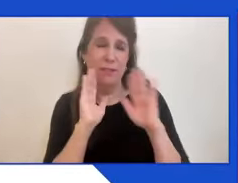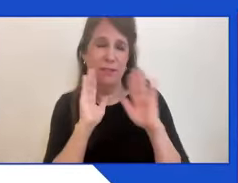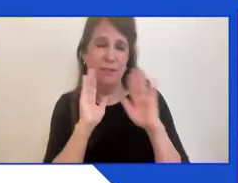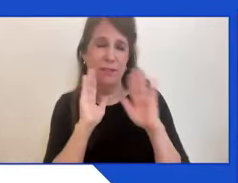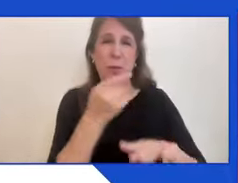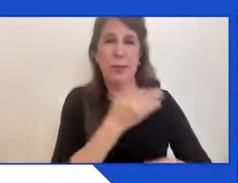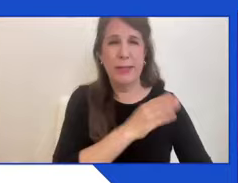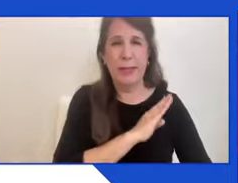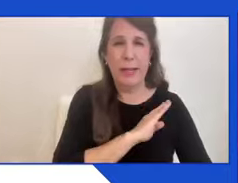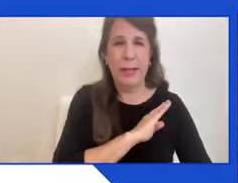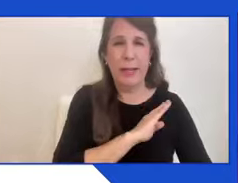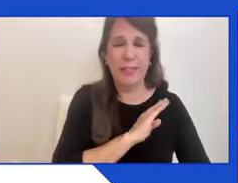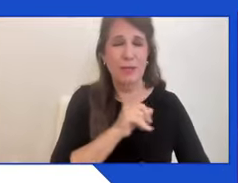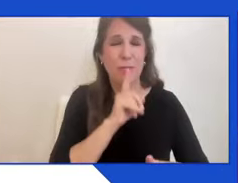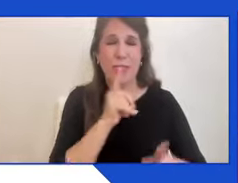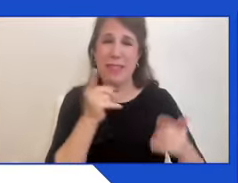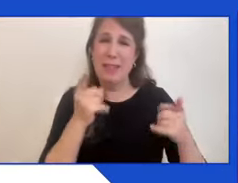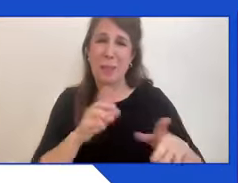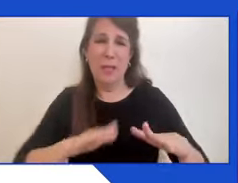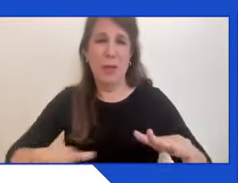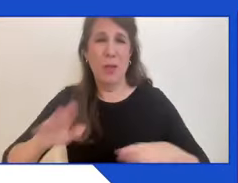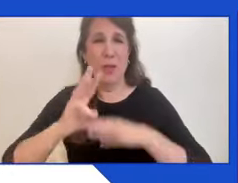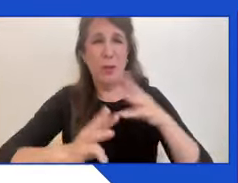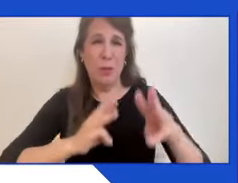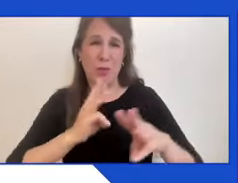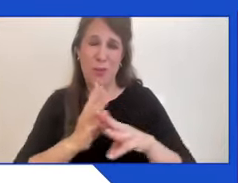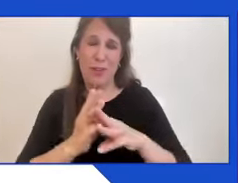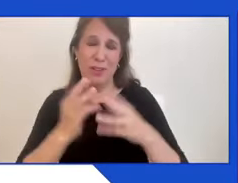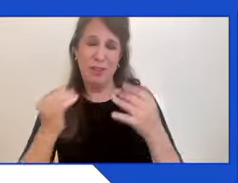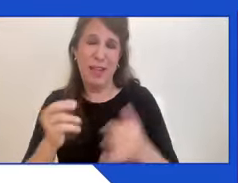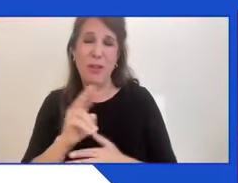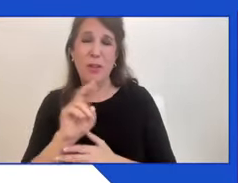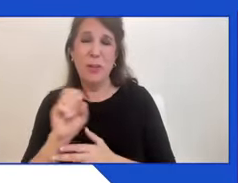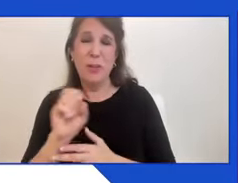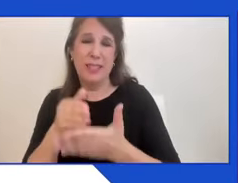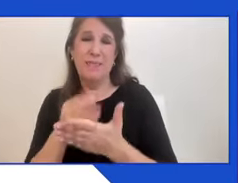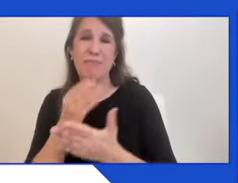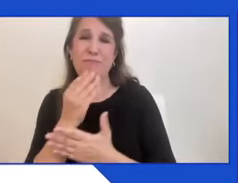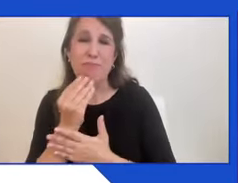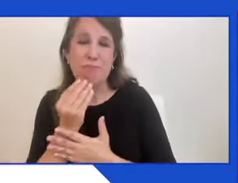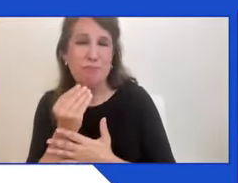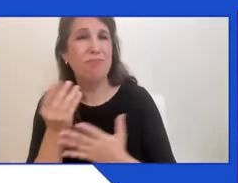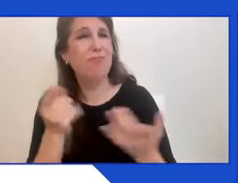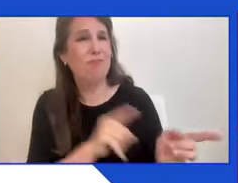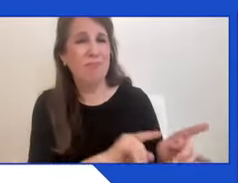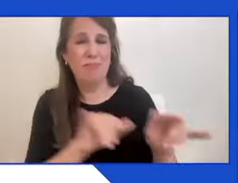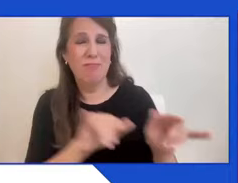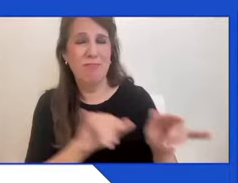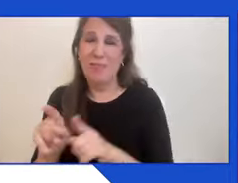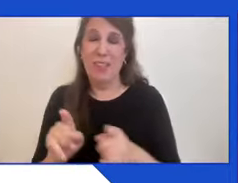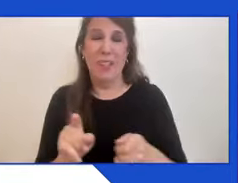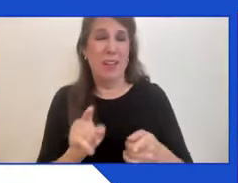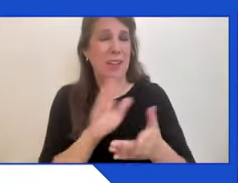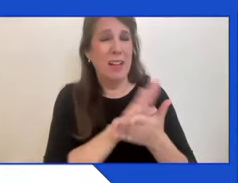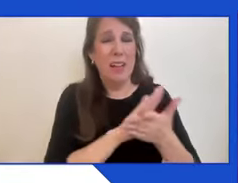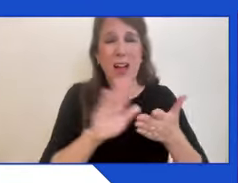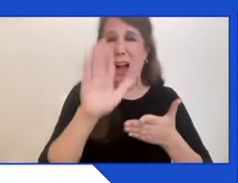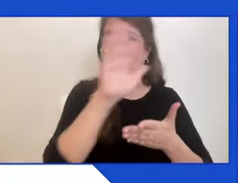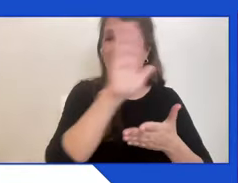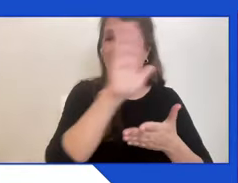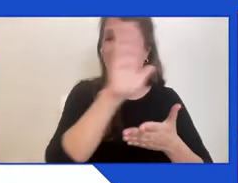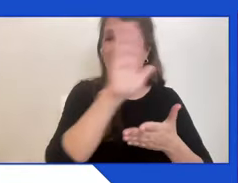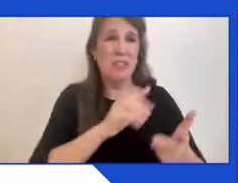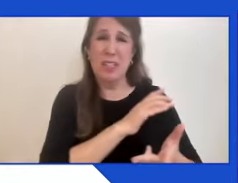of anti-Semitism towards Jewish people here in the United States and across the globe. From the halls of Congress to college campuses, this rise